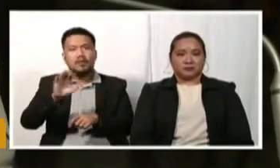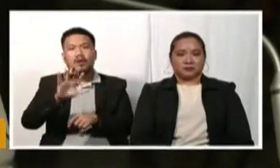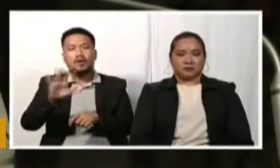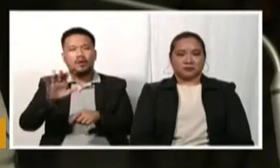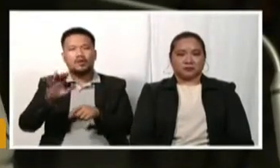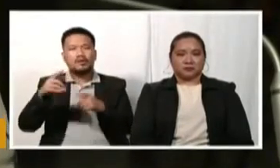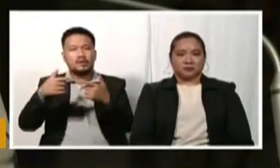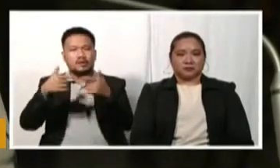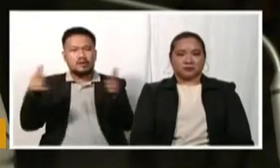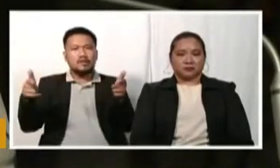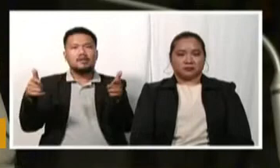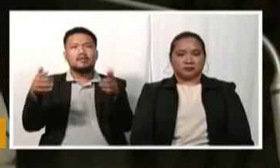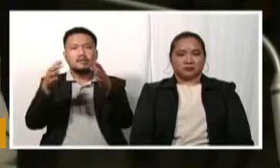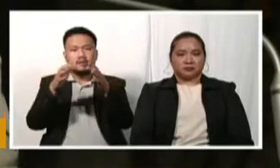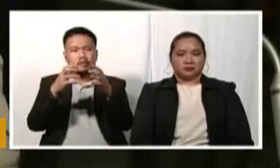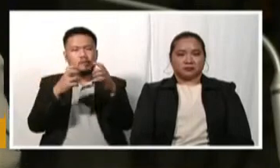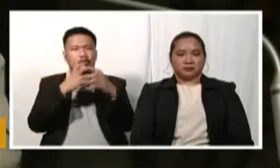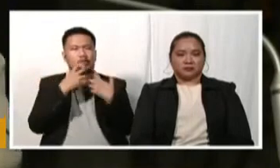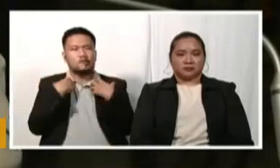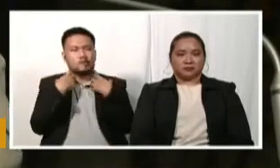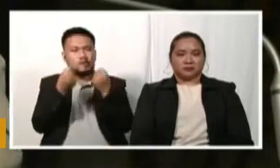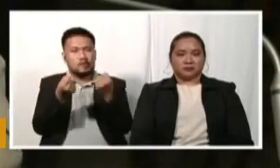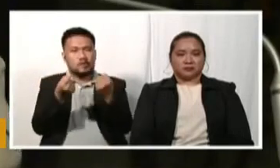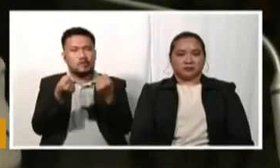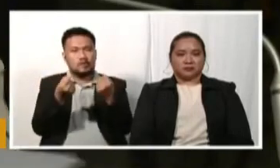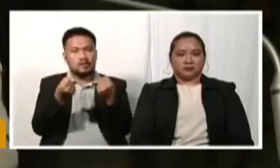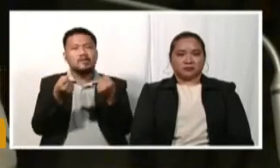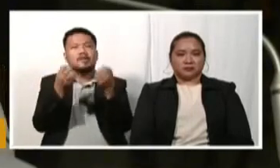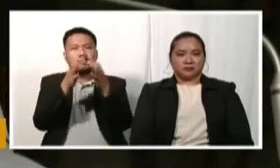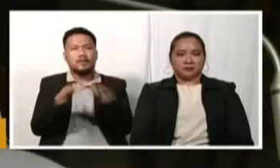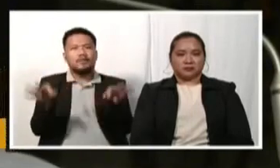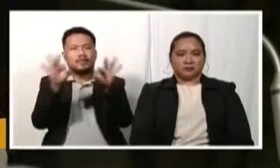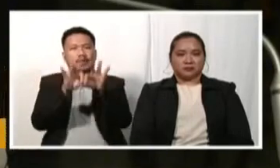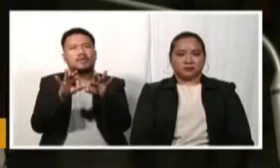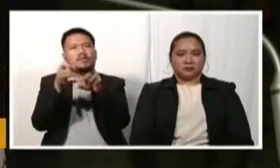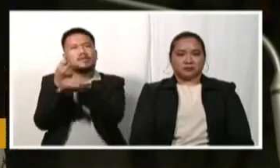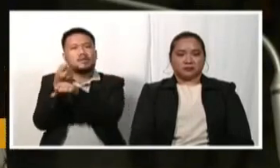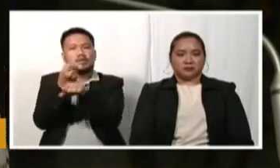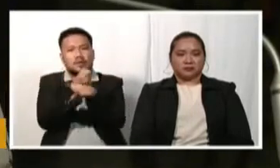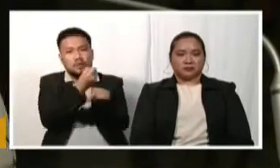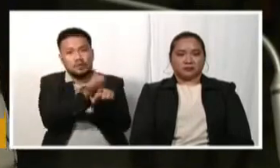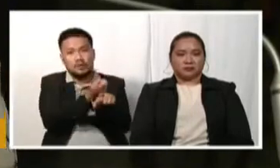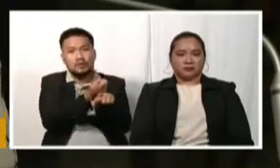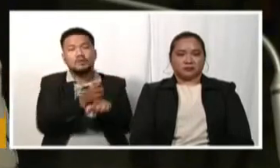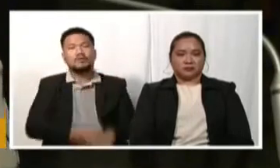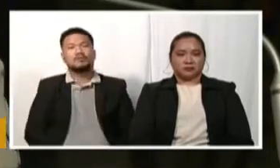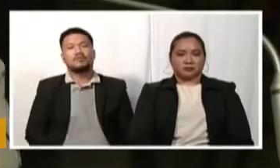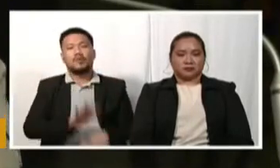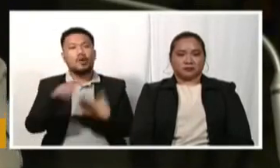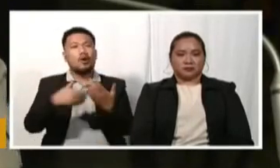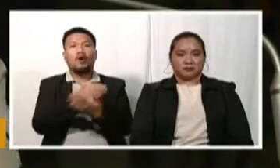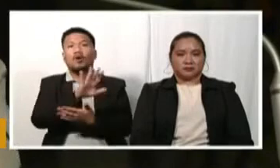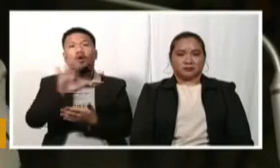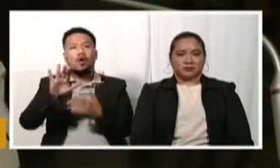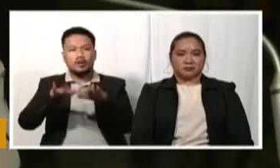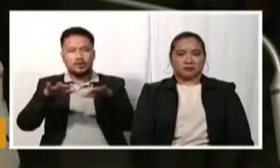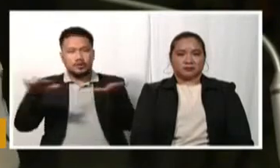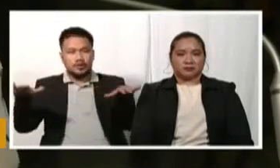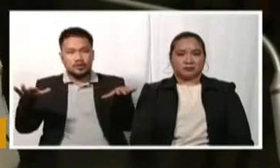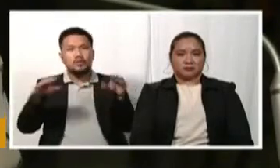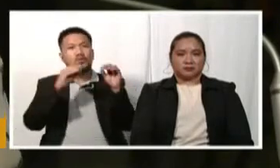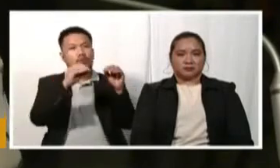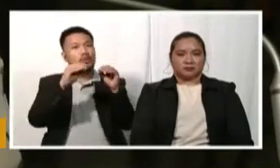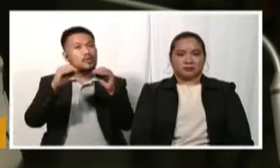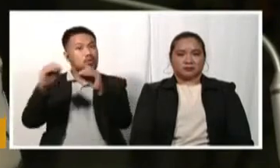carbuncles, and all your walls of precious stones. All your children shall be